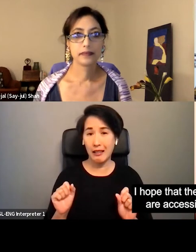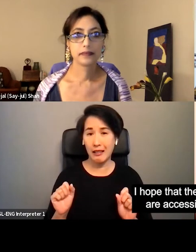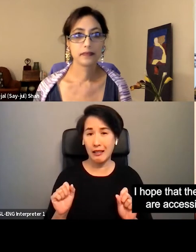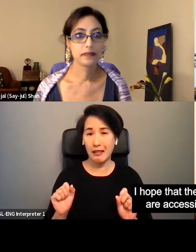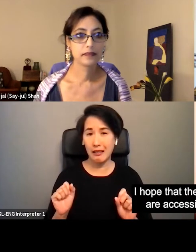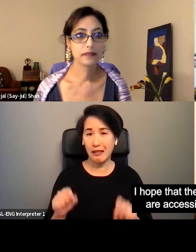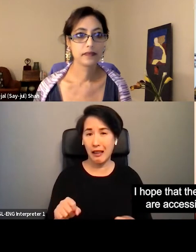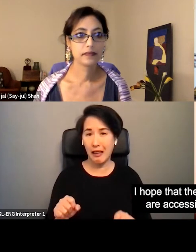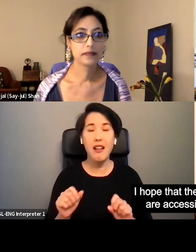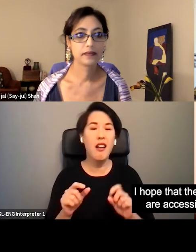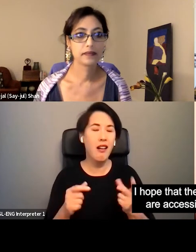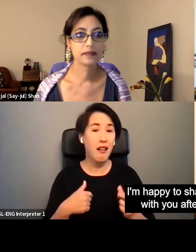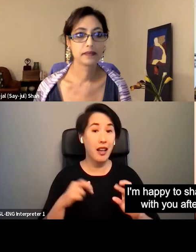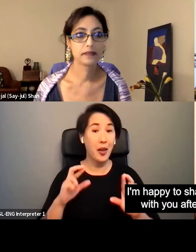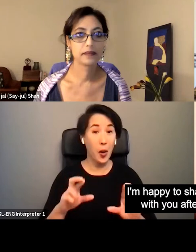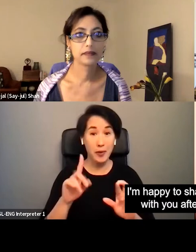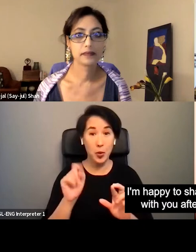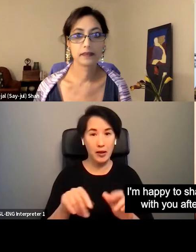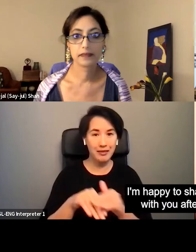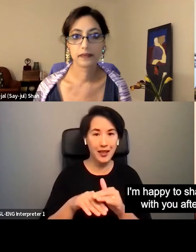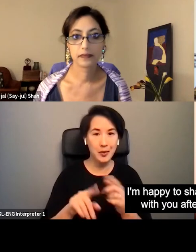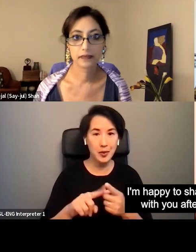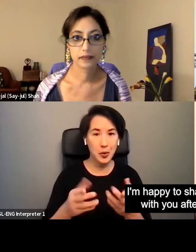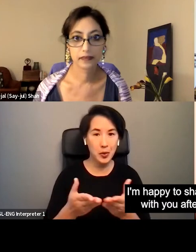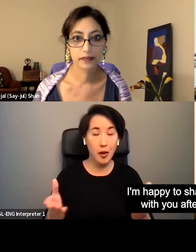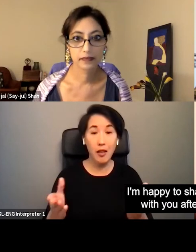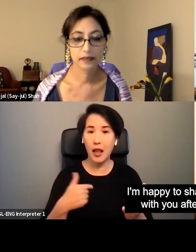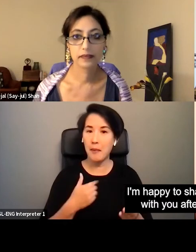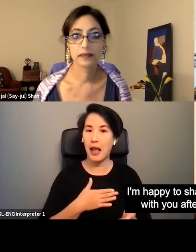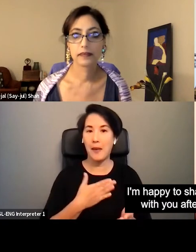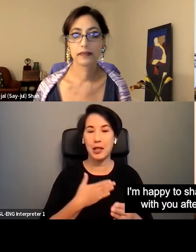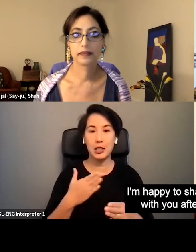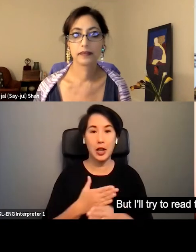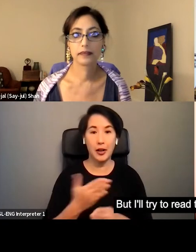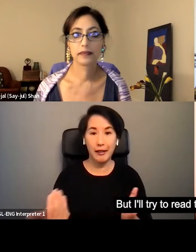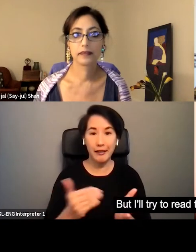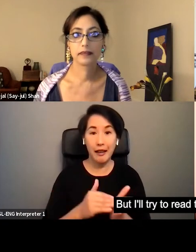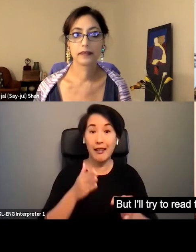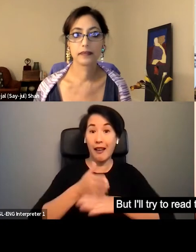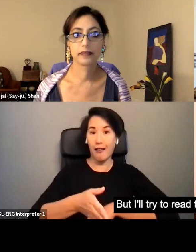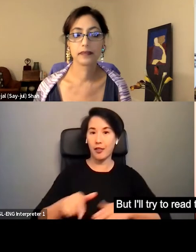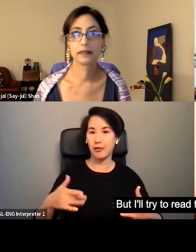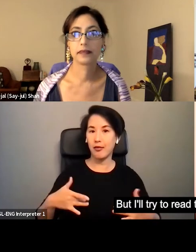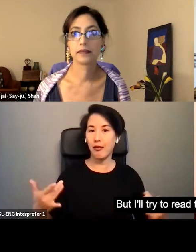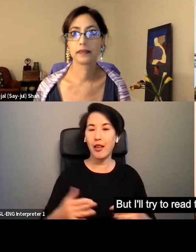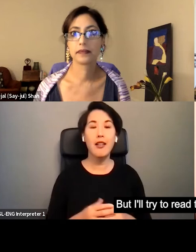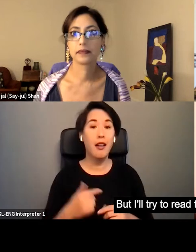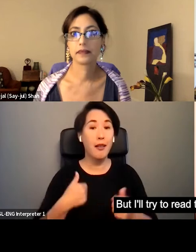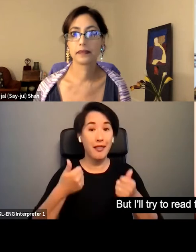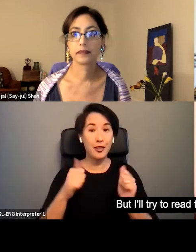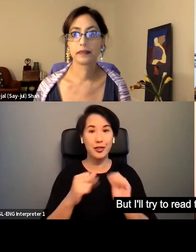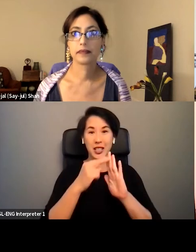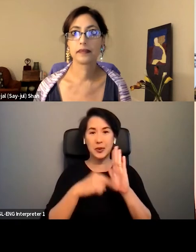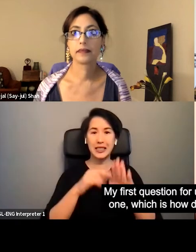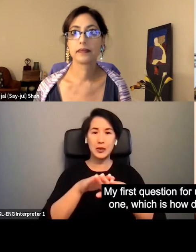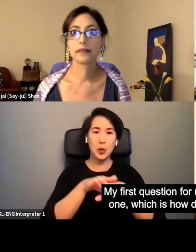I hope that these questions are accessible to you. I'm happy to share them again with you after the event, but I'll try to read these very